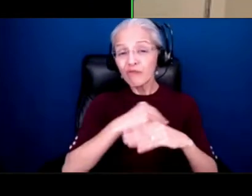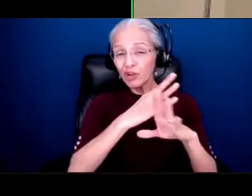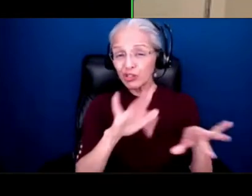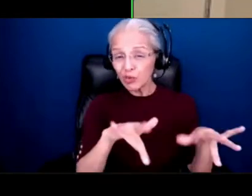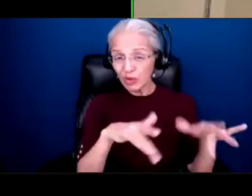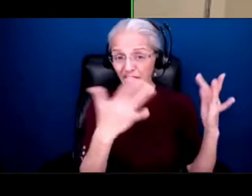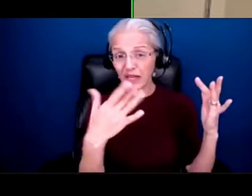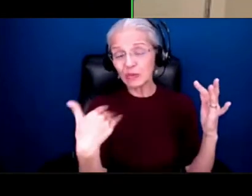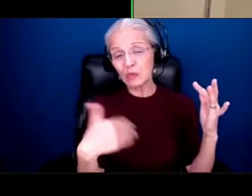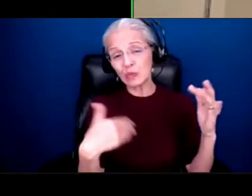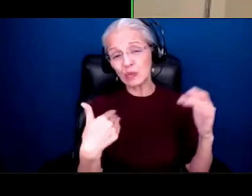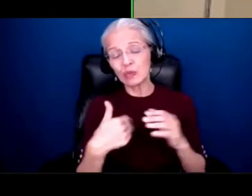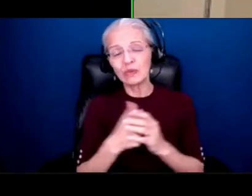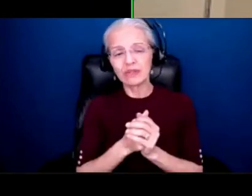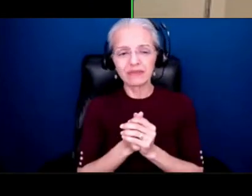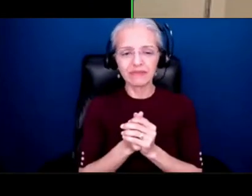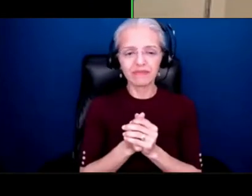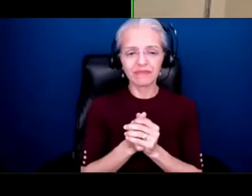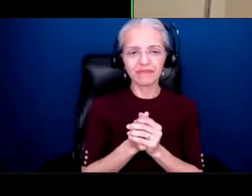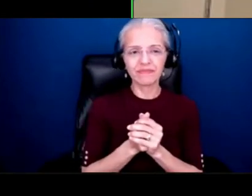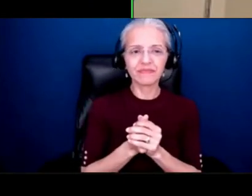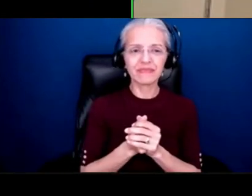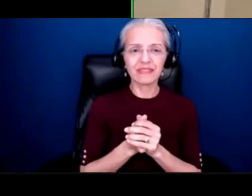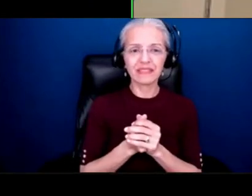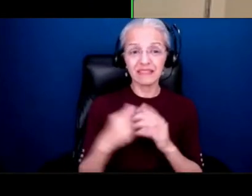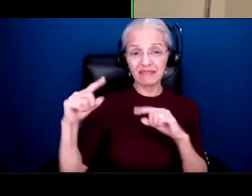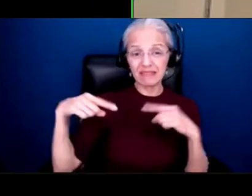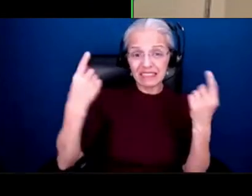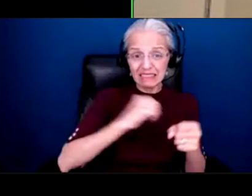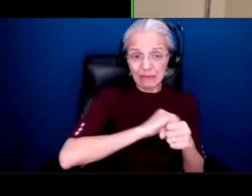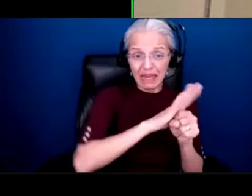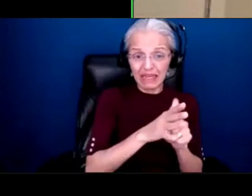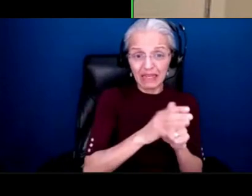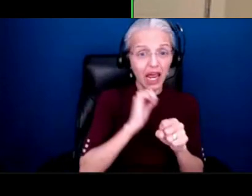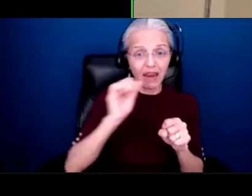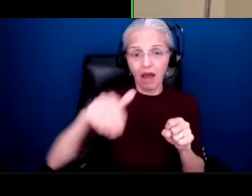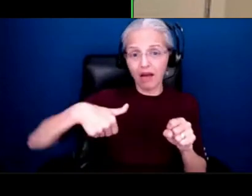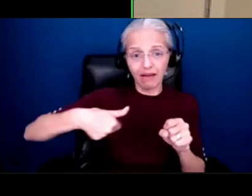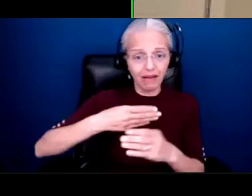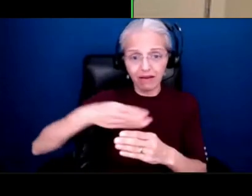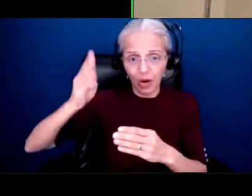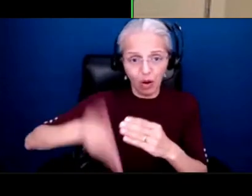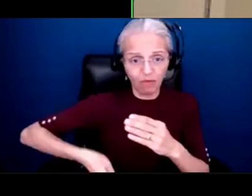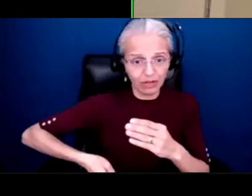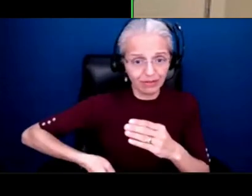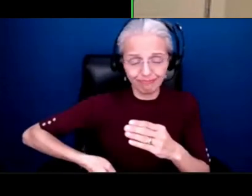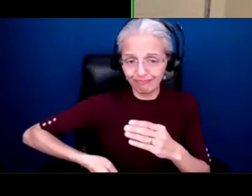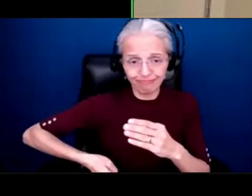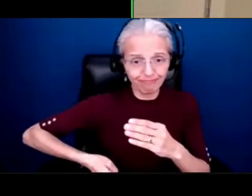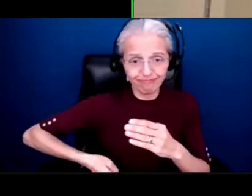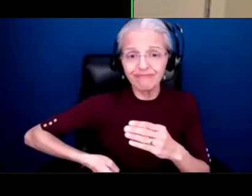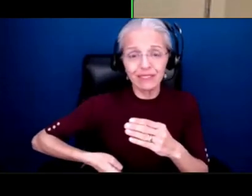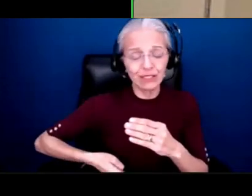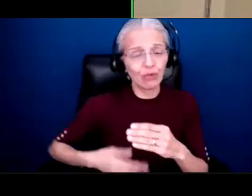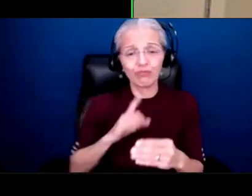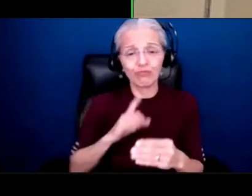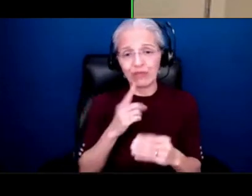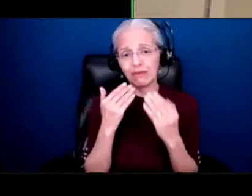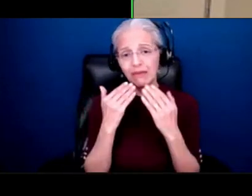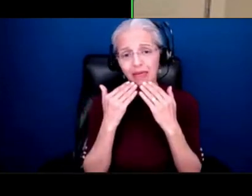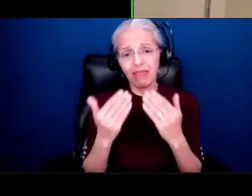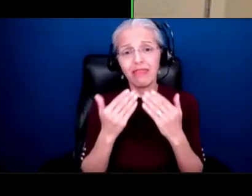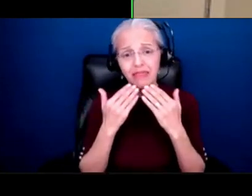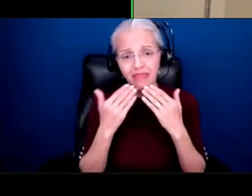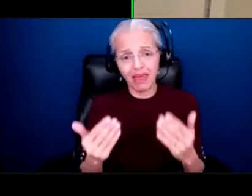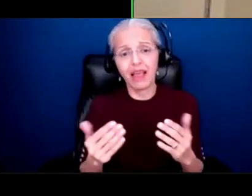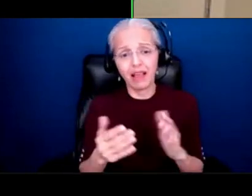as the pandemic is not over. Long shot, so I'm very thankful to